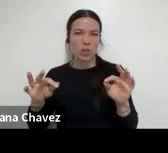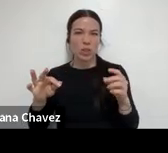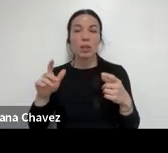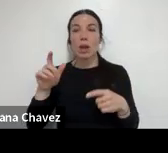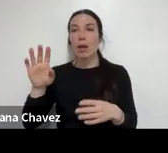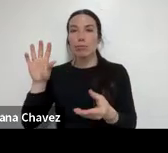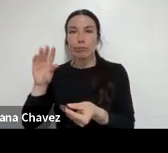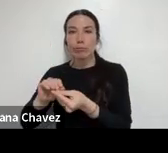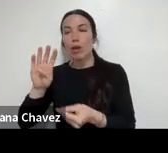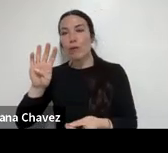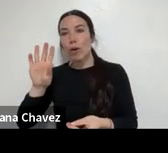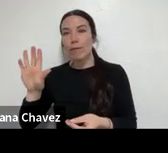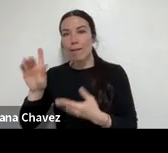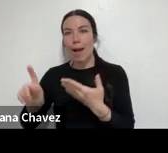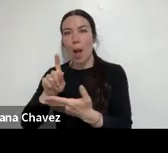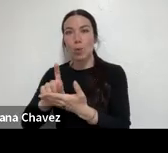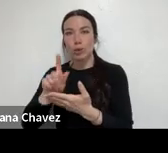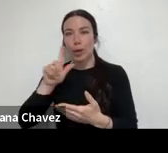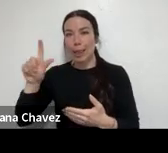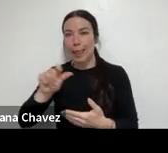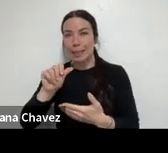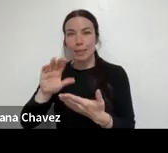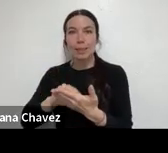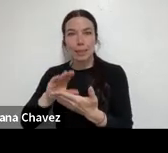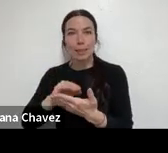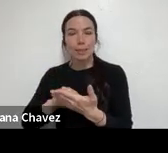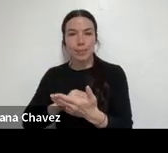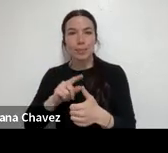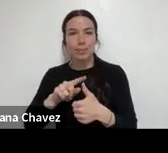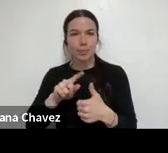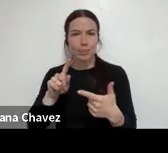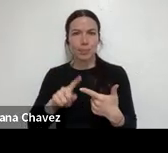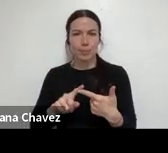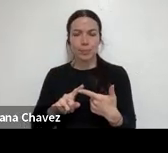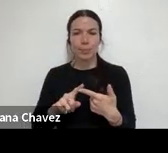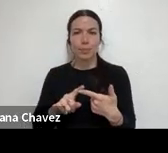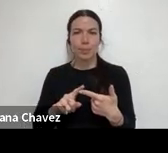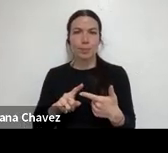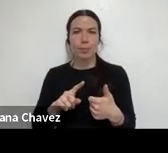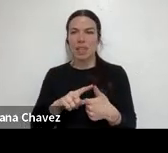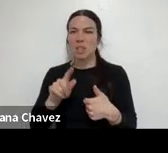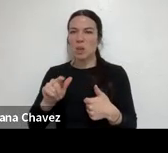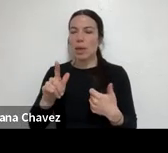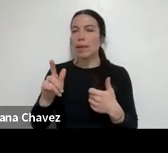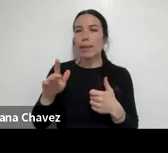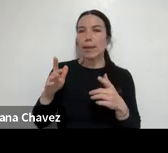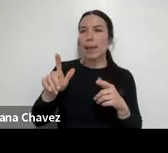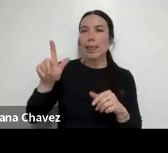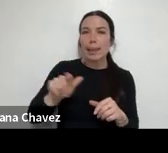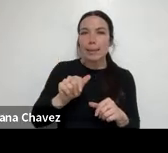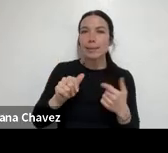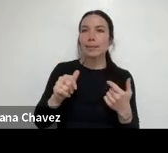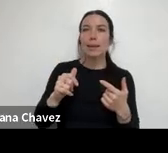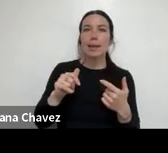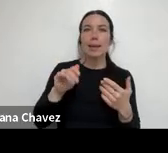this, during which you will be actually learning the base of the Italians and language, so you can